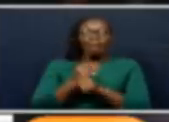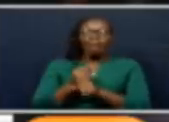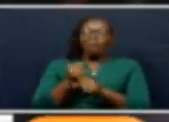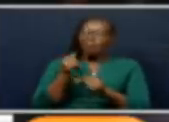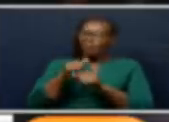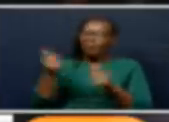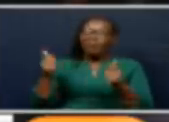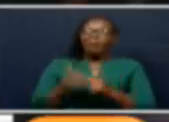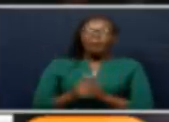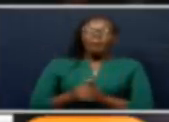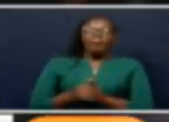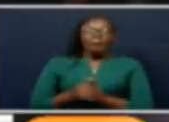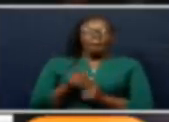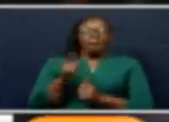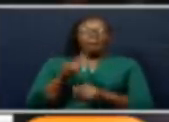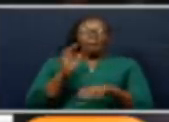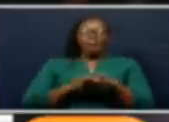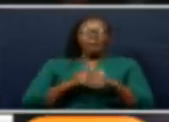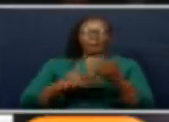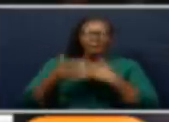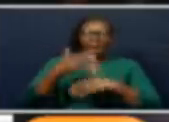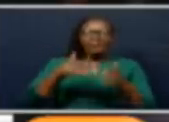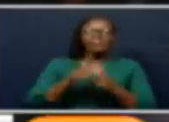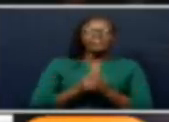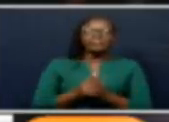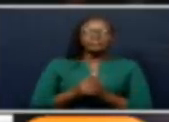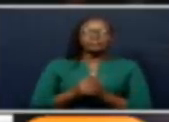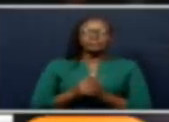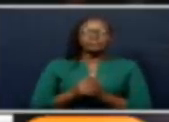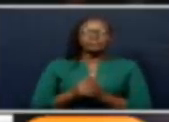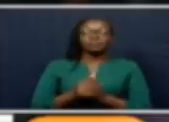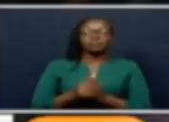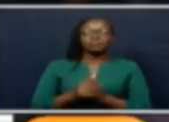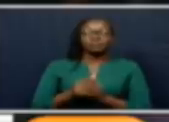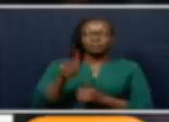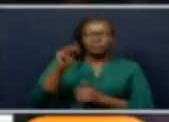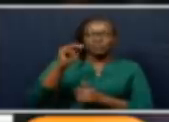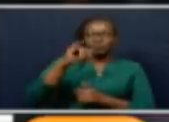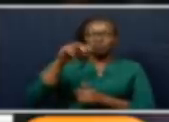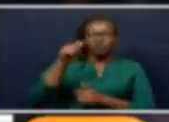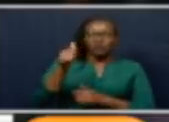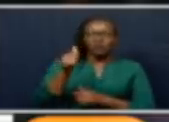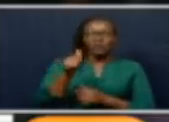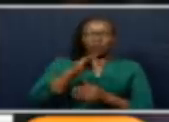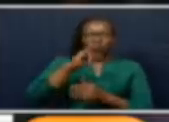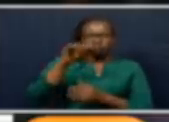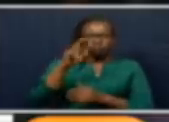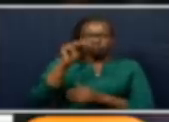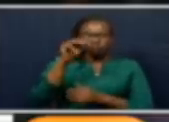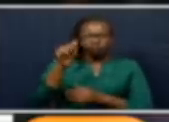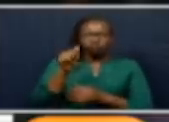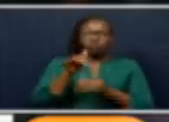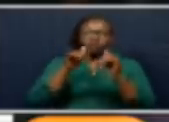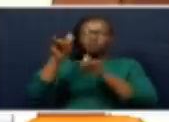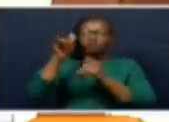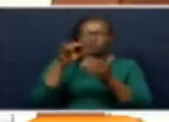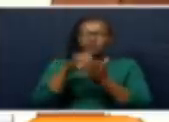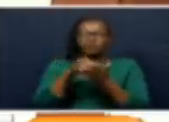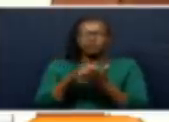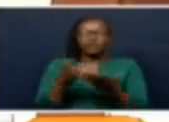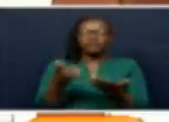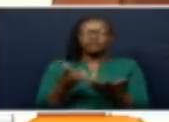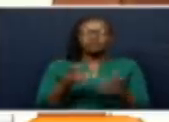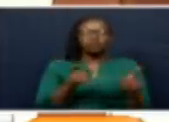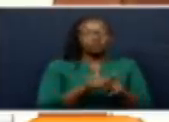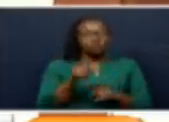Yeah. It was a good mix. A good mix? Yeah. Monica Juma, Foreign Affairs, Amina Mohammed, Education. It was a good... You know, in